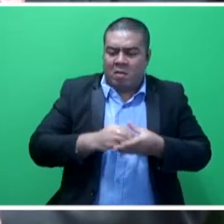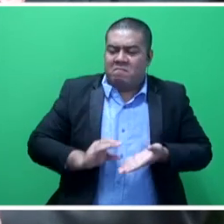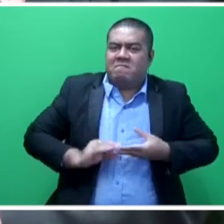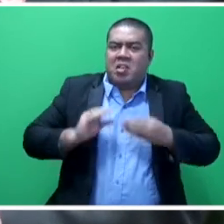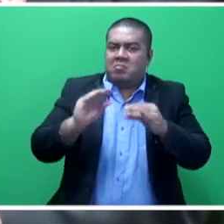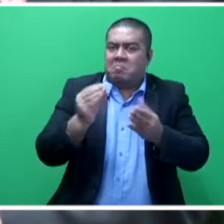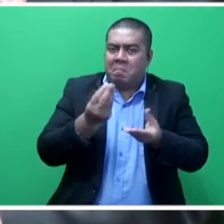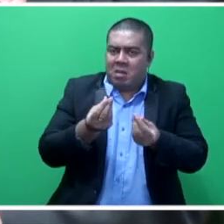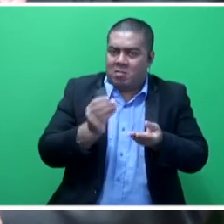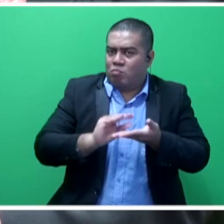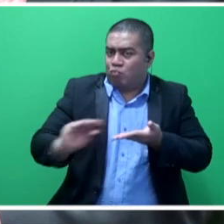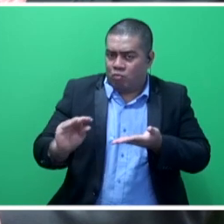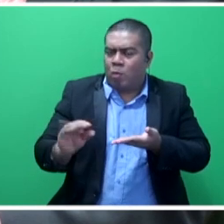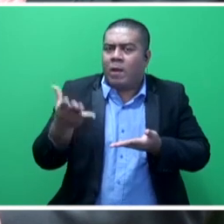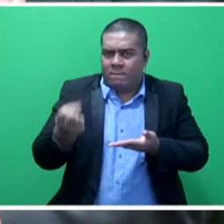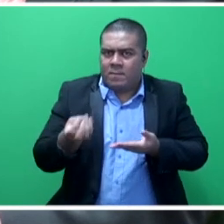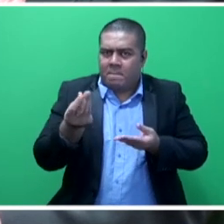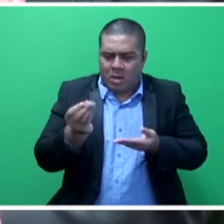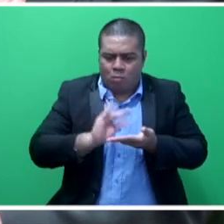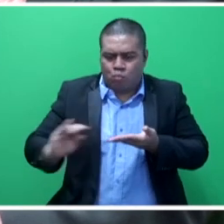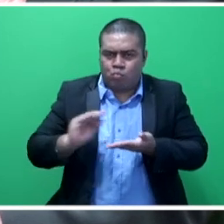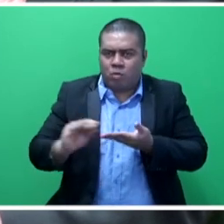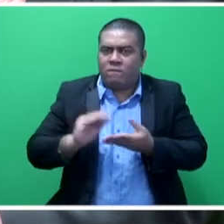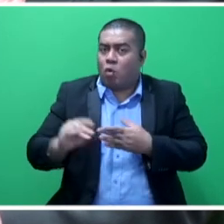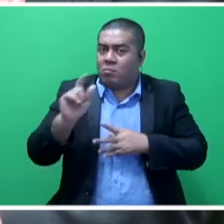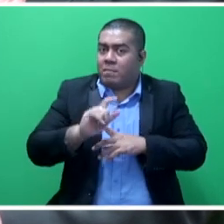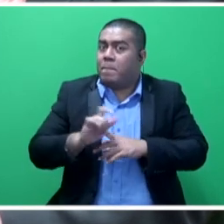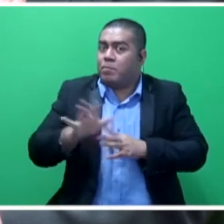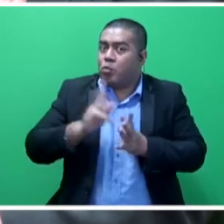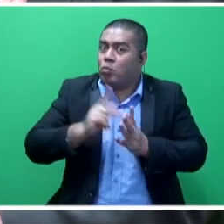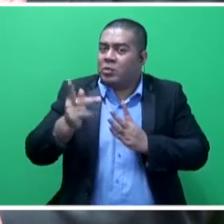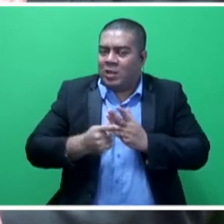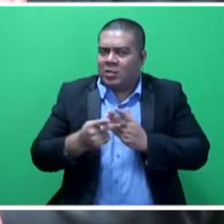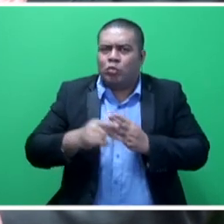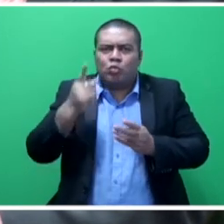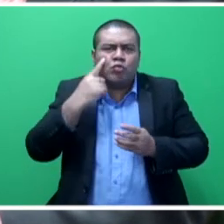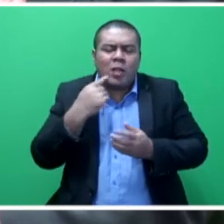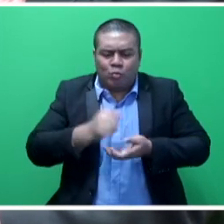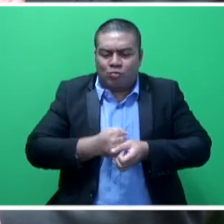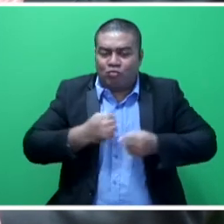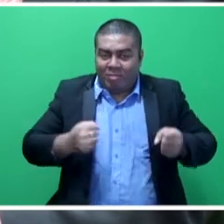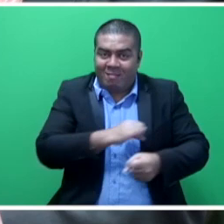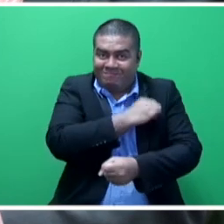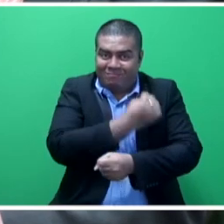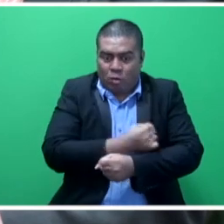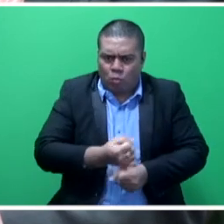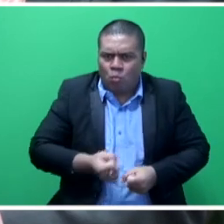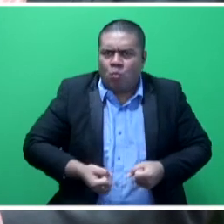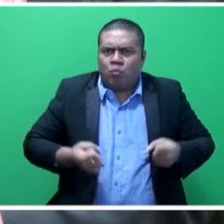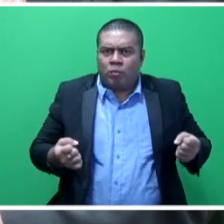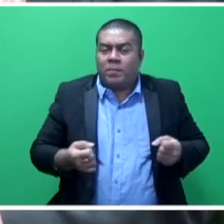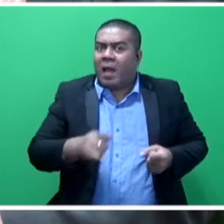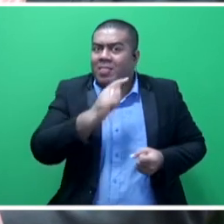Mr. Speaker, sir, funds have been allocated for capital projects to financially strengthen municipal councils.